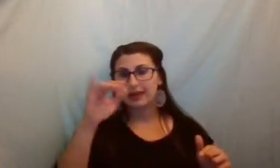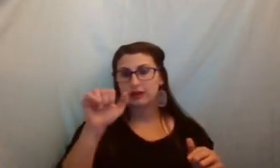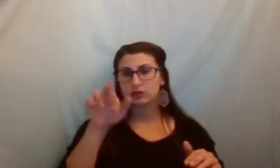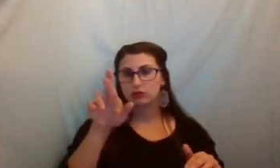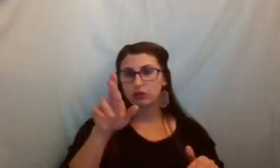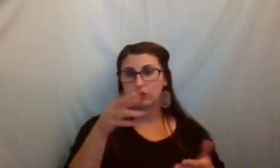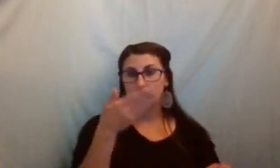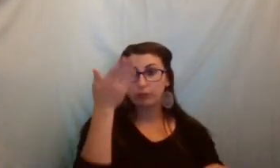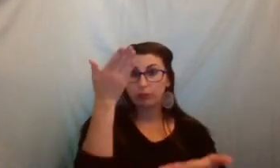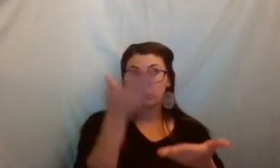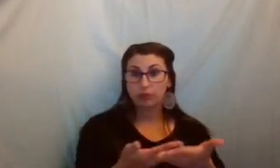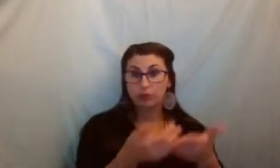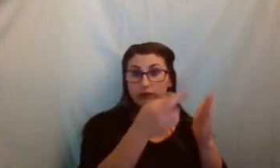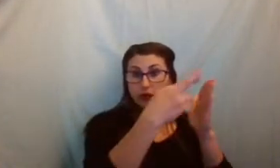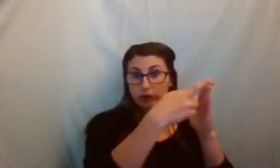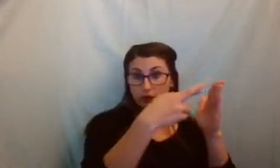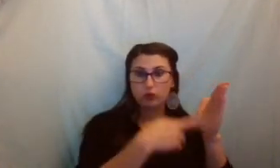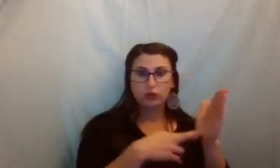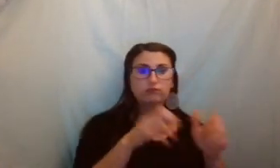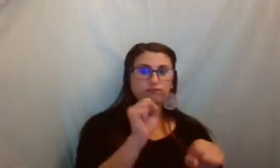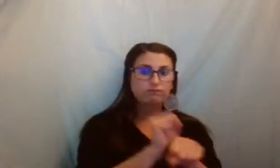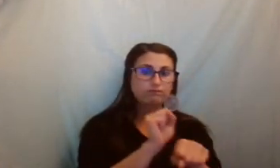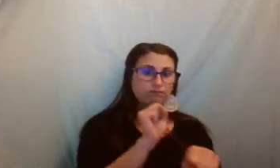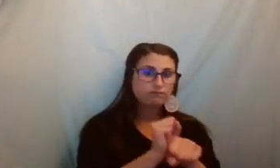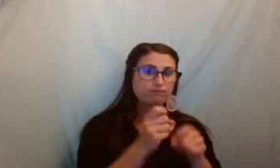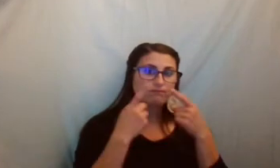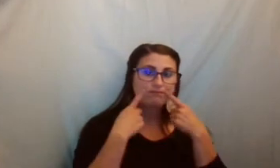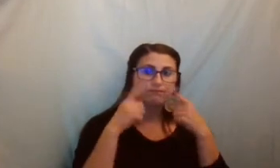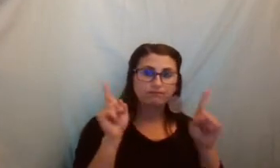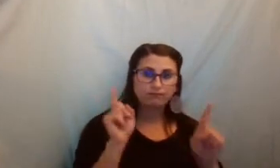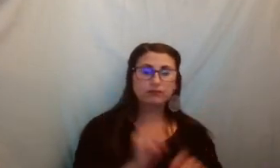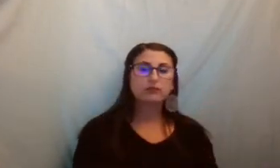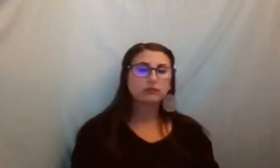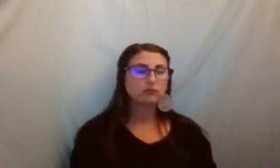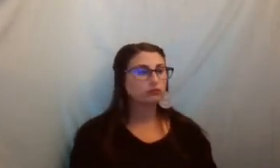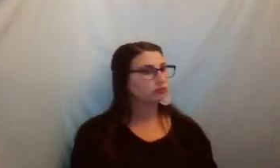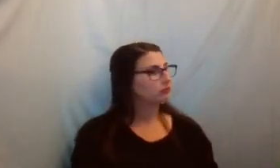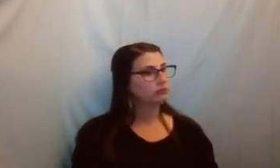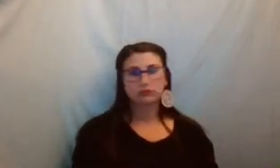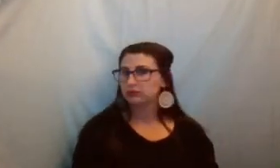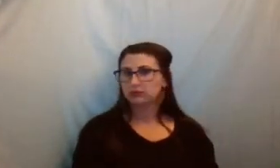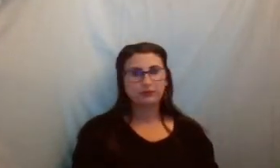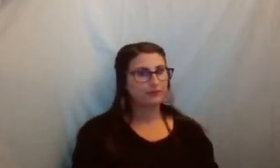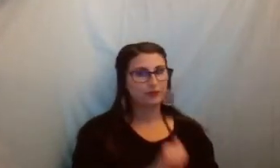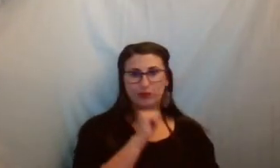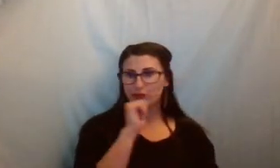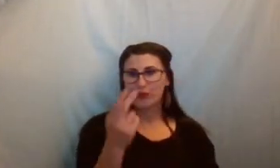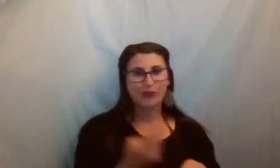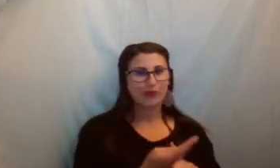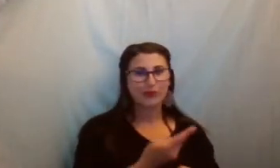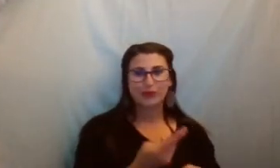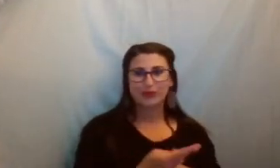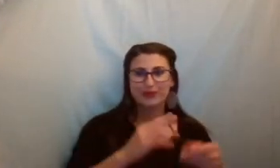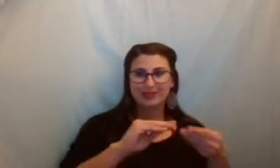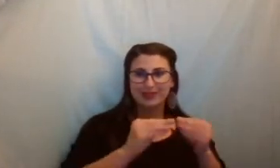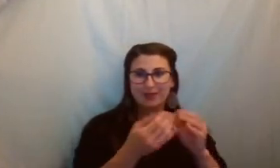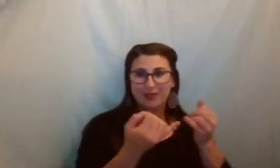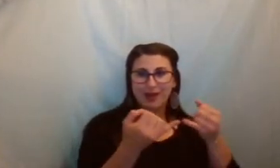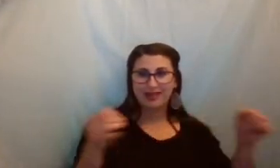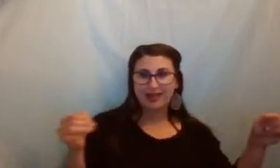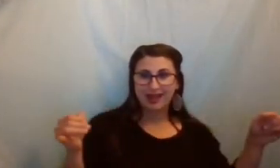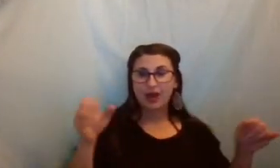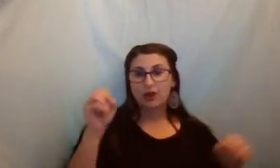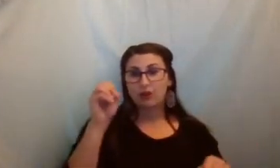the jar, to prove that the rules do work. All right. So do not use a number line or a jar